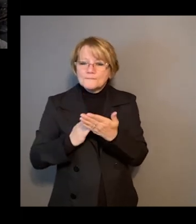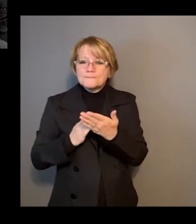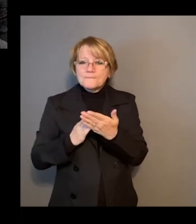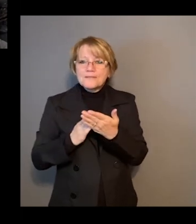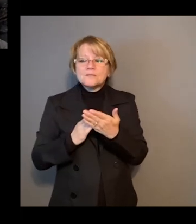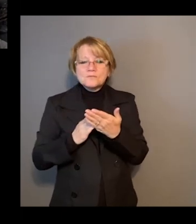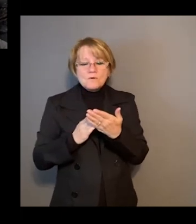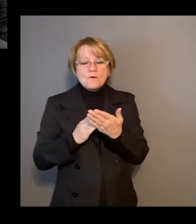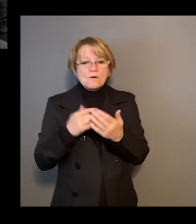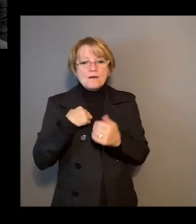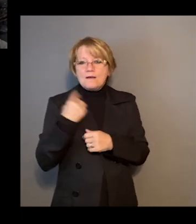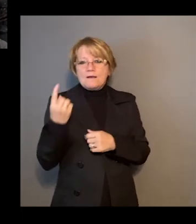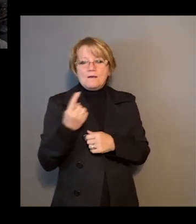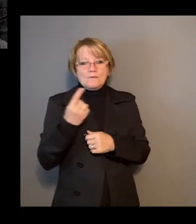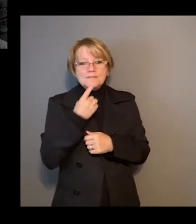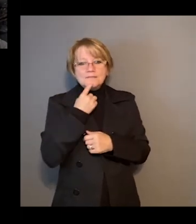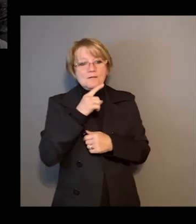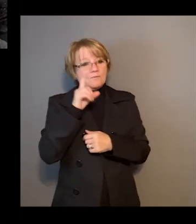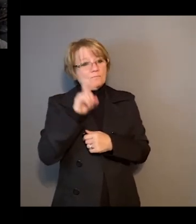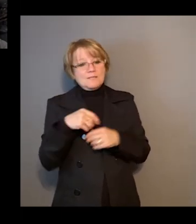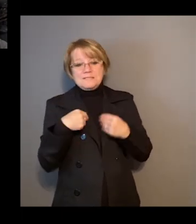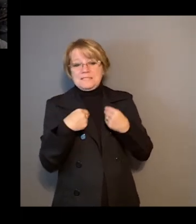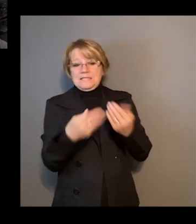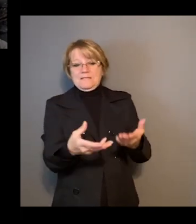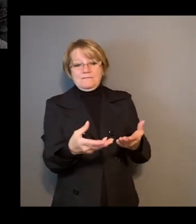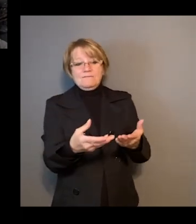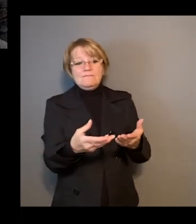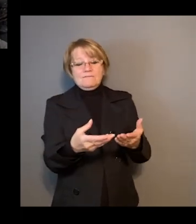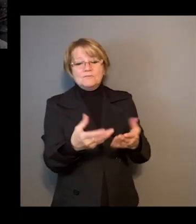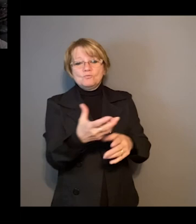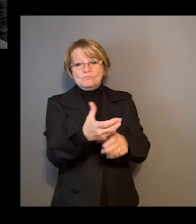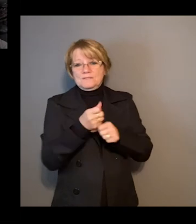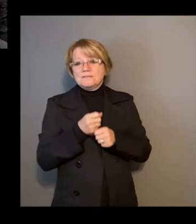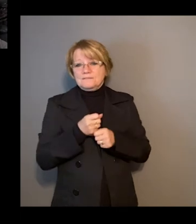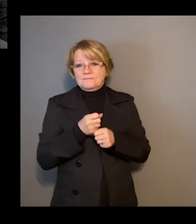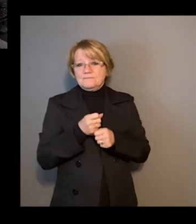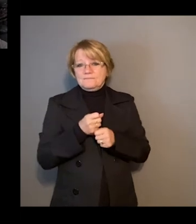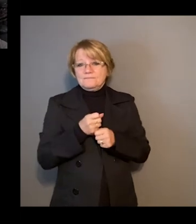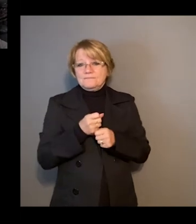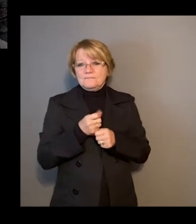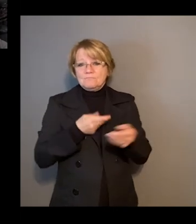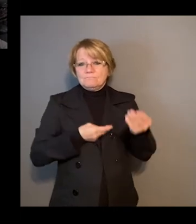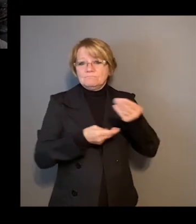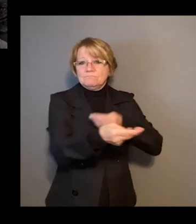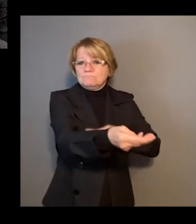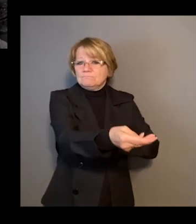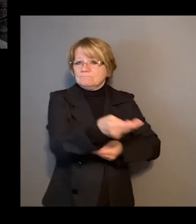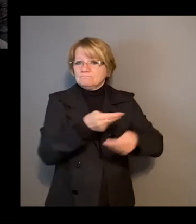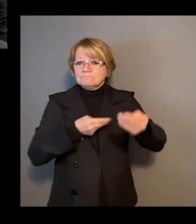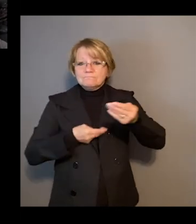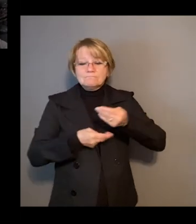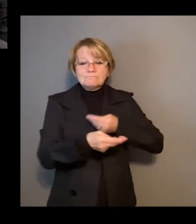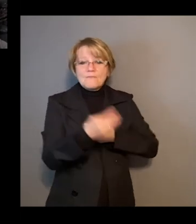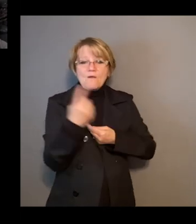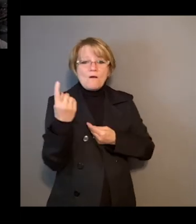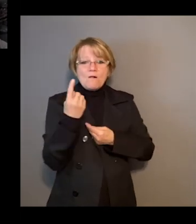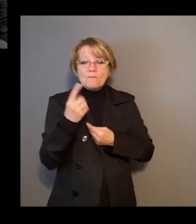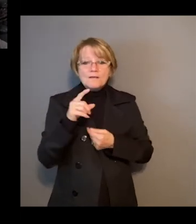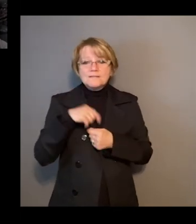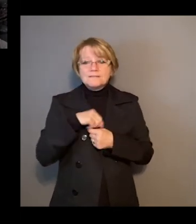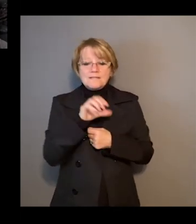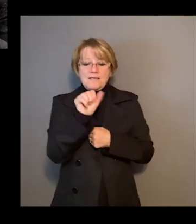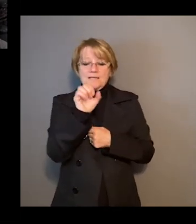have to give to get. You know, the conditions that Serge outlined about caring and love and respect and